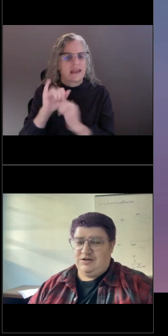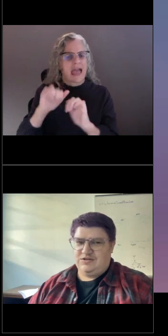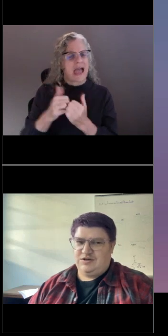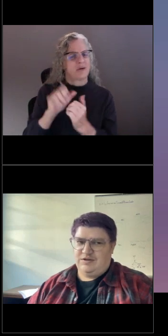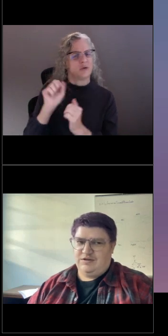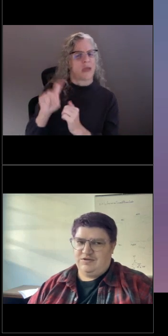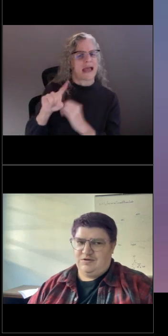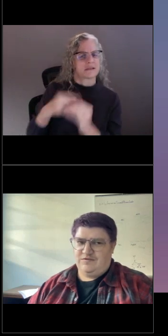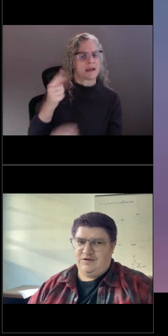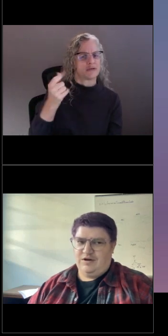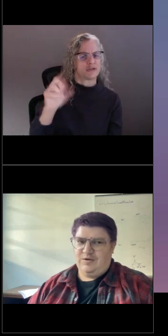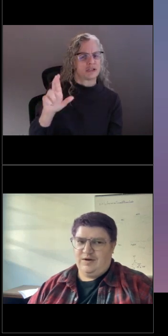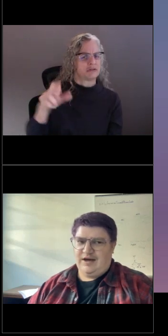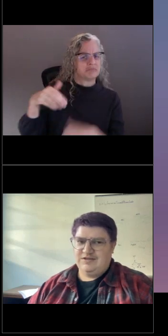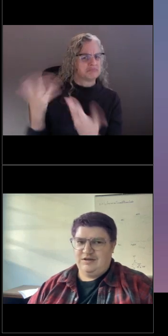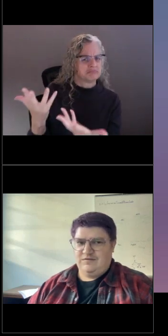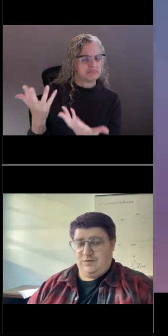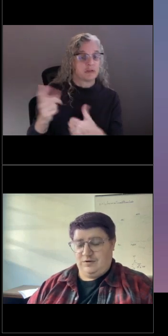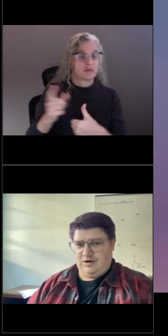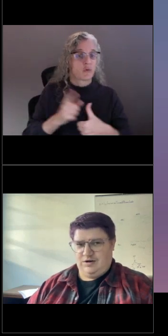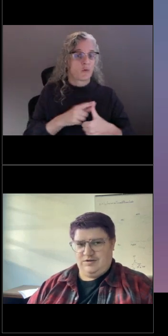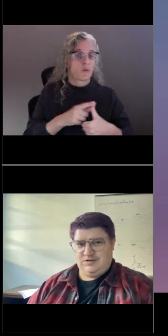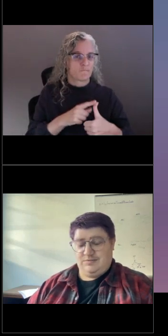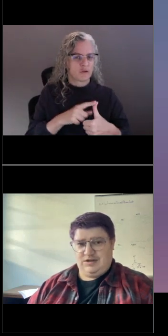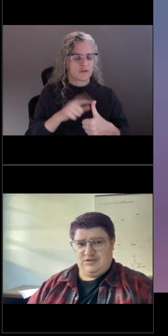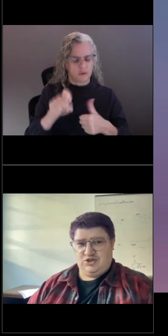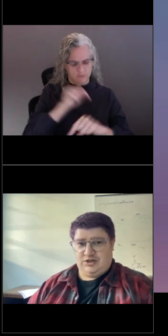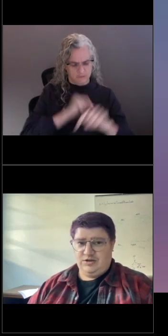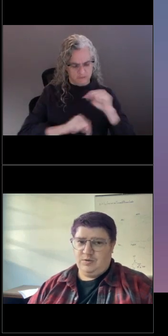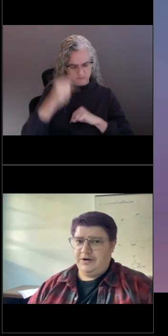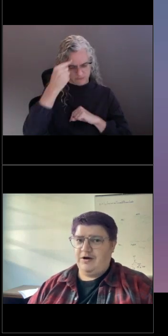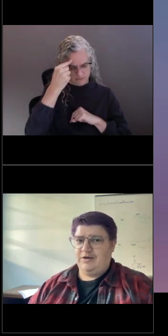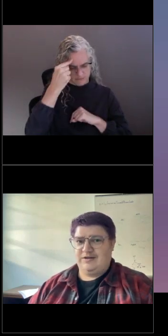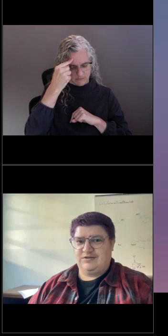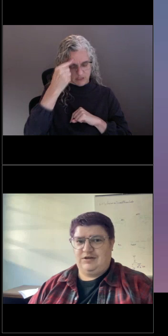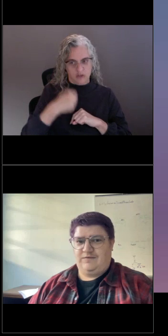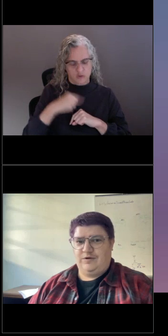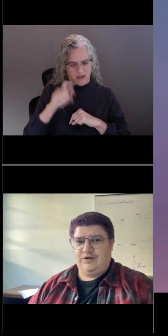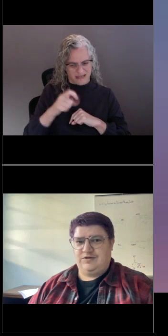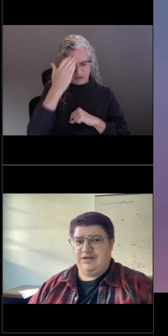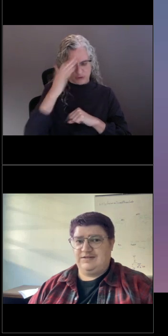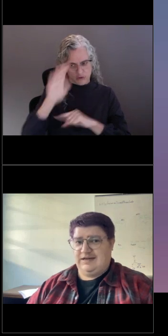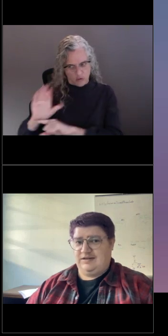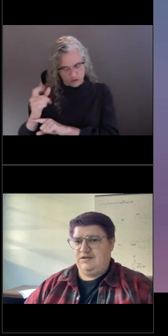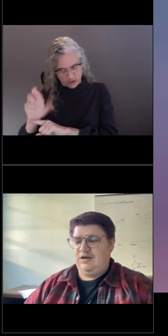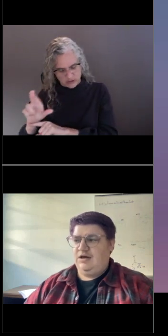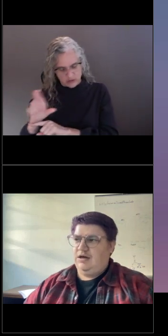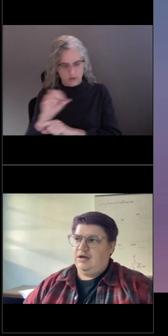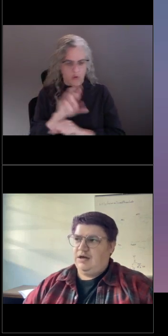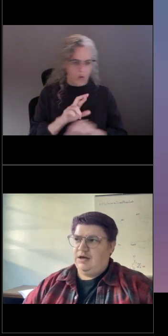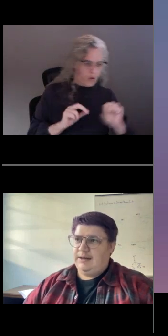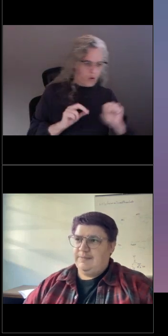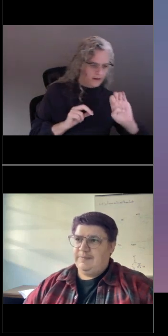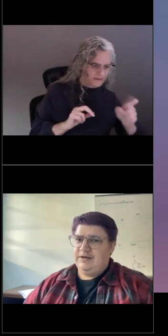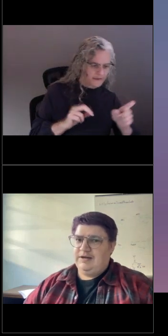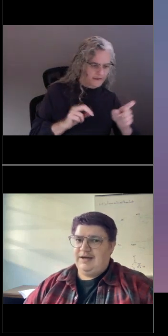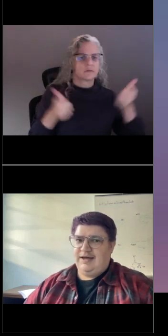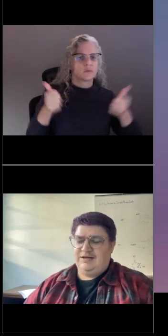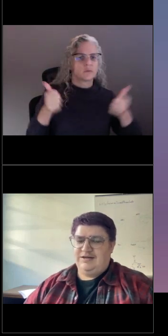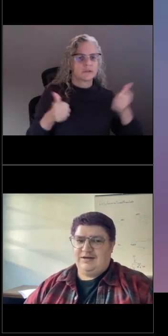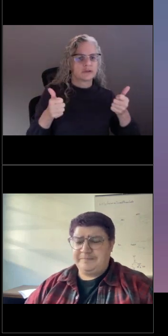that you need to start with is sort of, are you asking for somebody's gender or are you asking for somebody's sex?